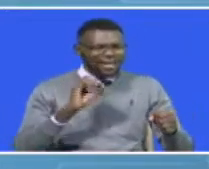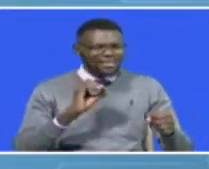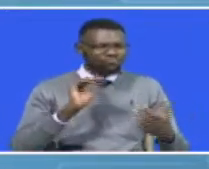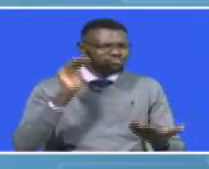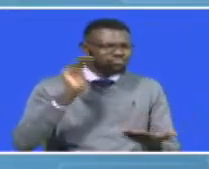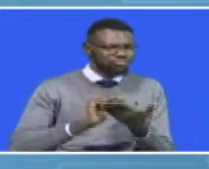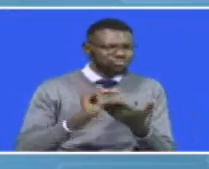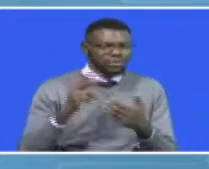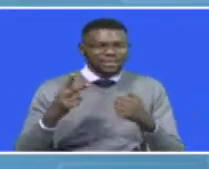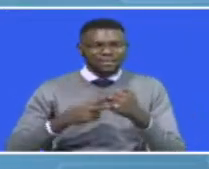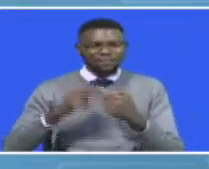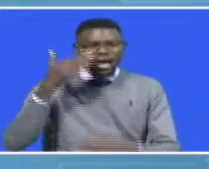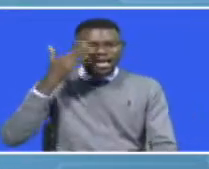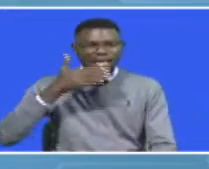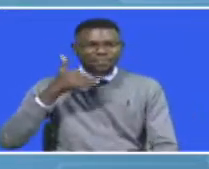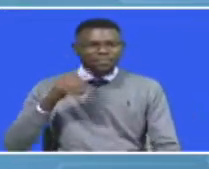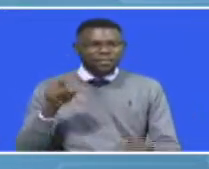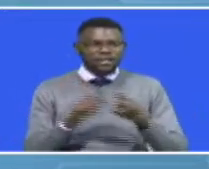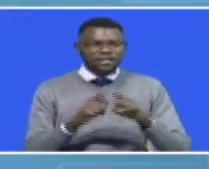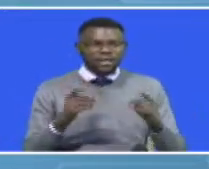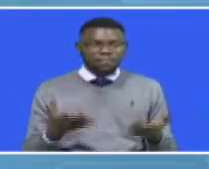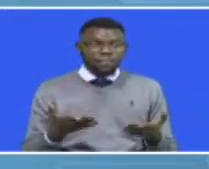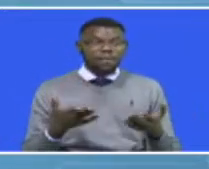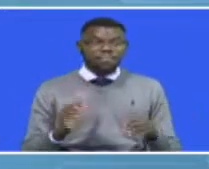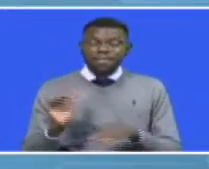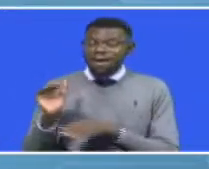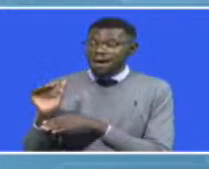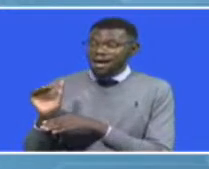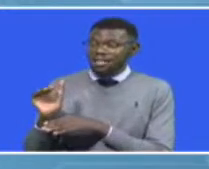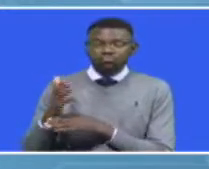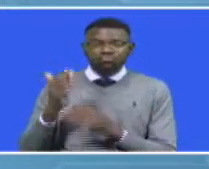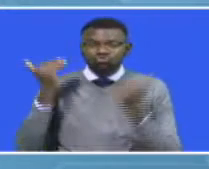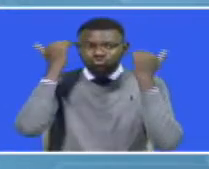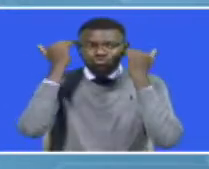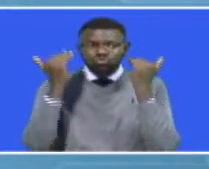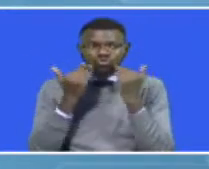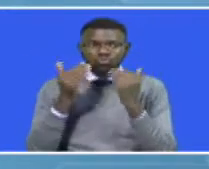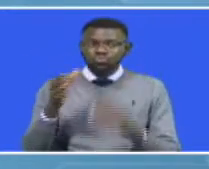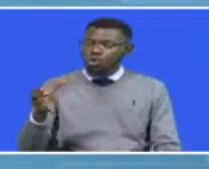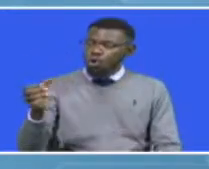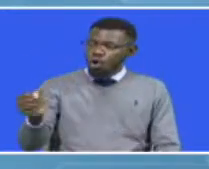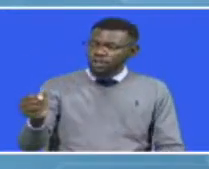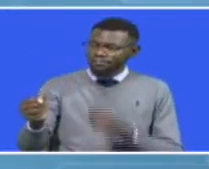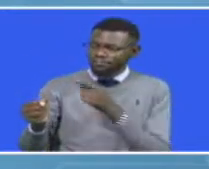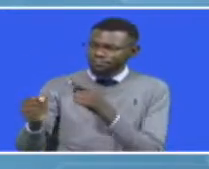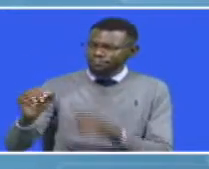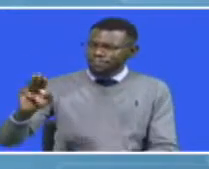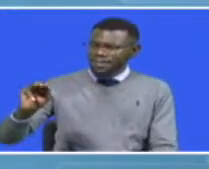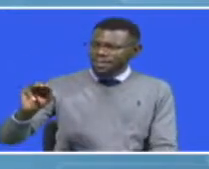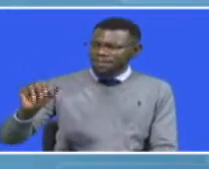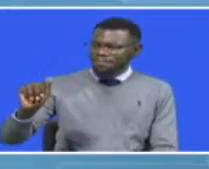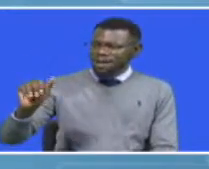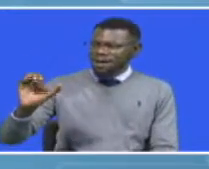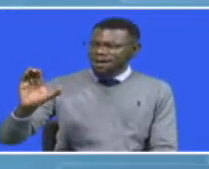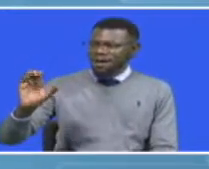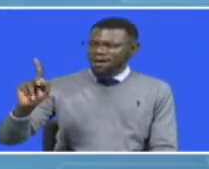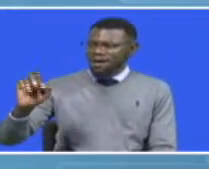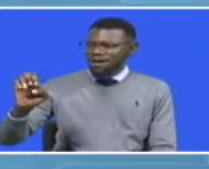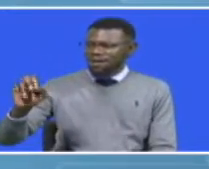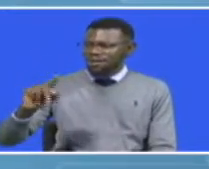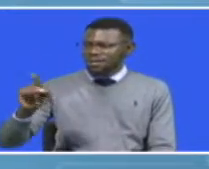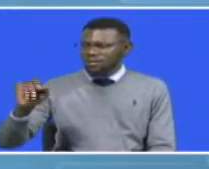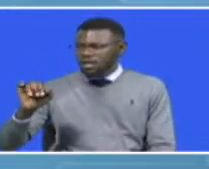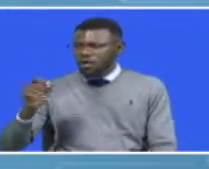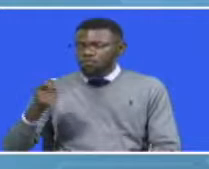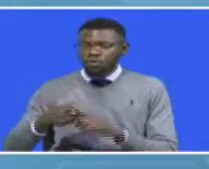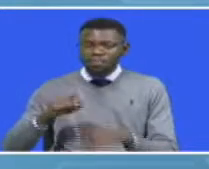7 days. At the same time, the state asked the same court to detain the embattled pastor Paul Mackenzie of Malindi for 90